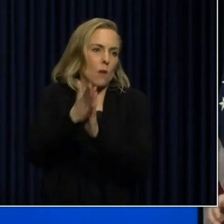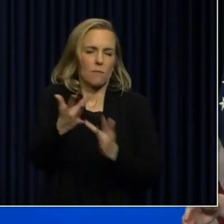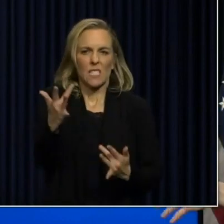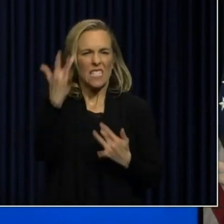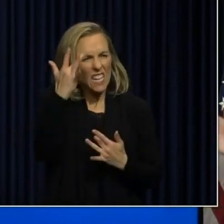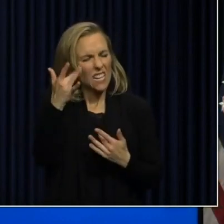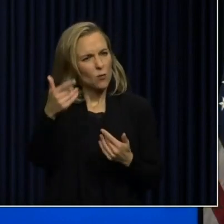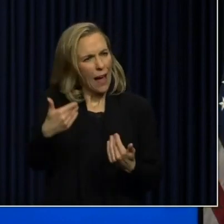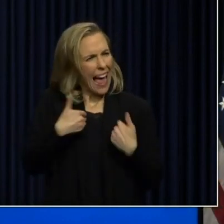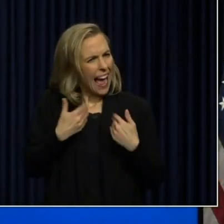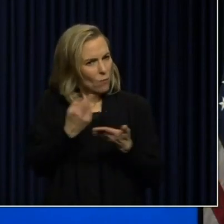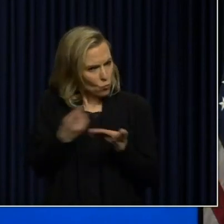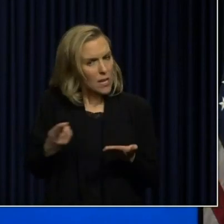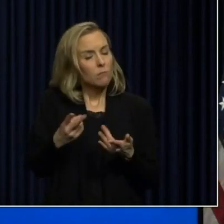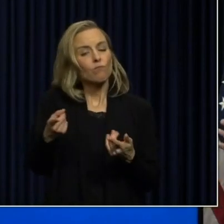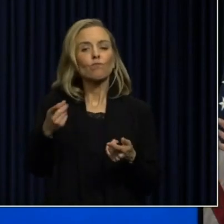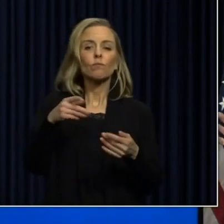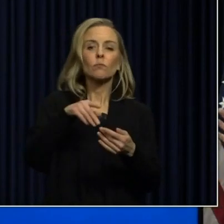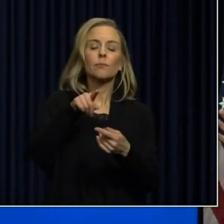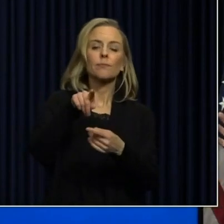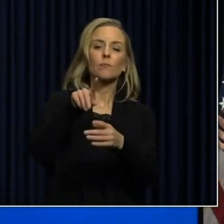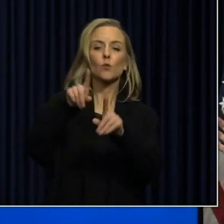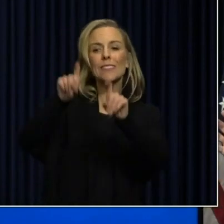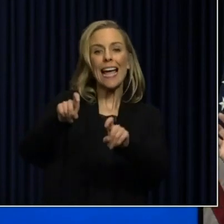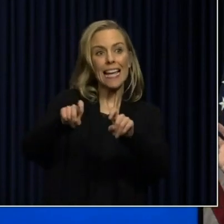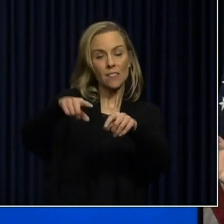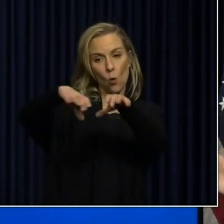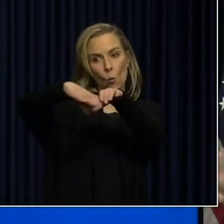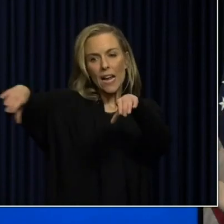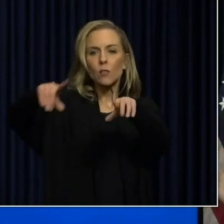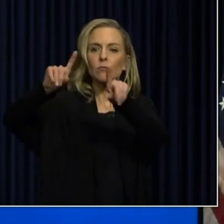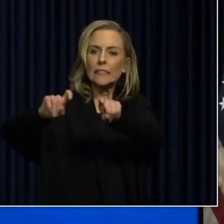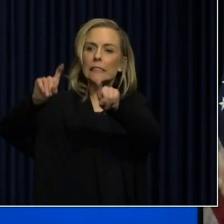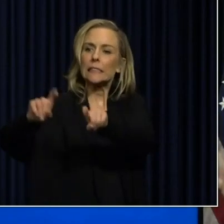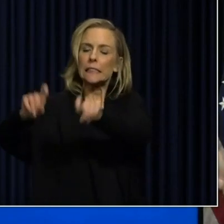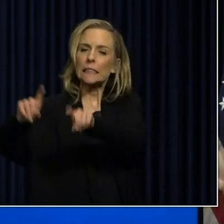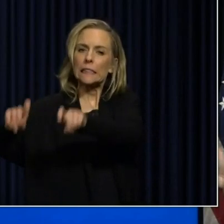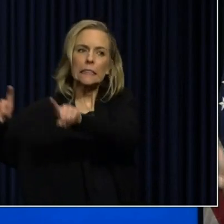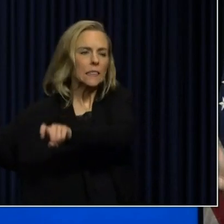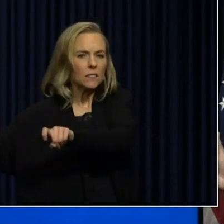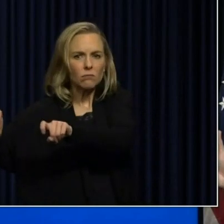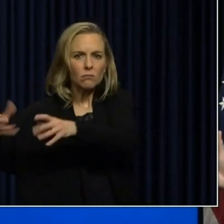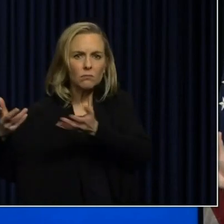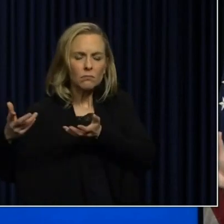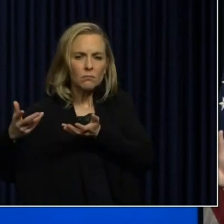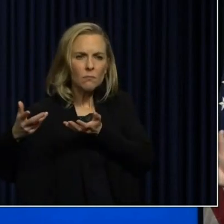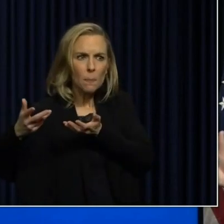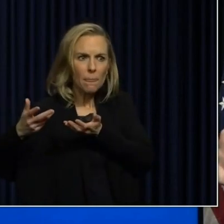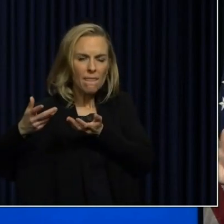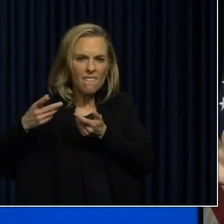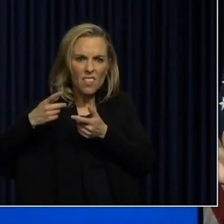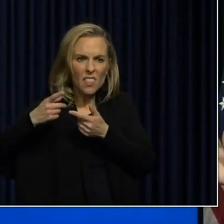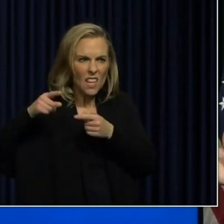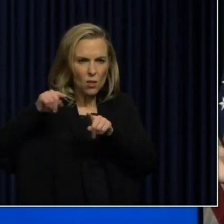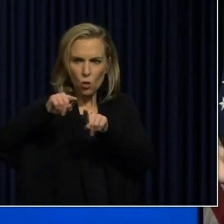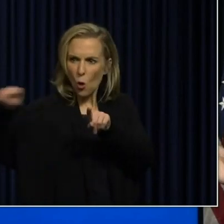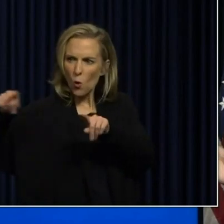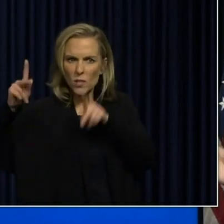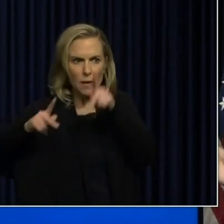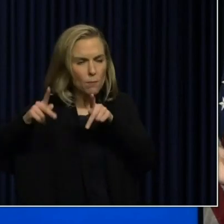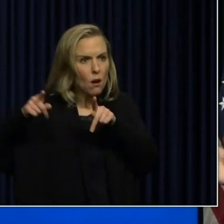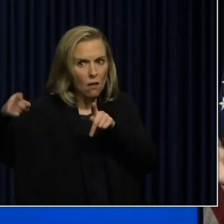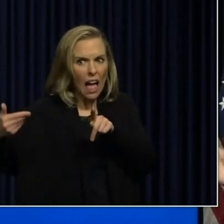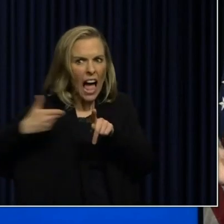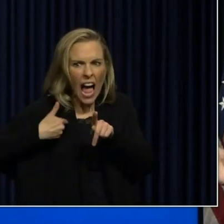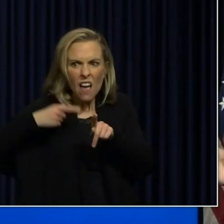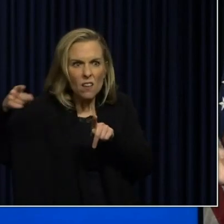you'll come in and you'll test a whole floor of residents or maybe even more. And you know what? You get positives in some people that you would